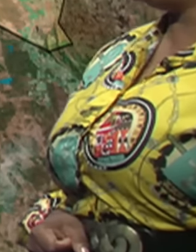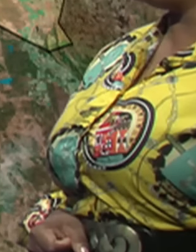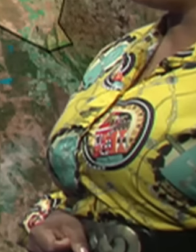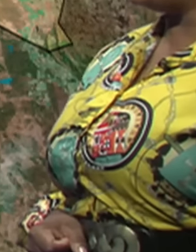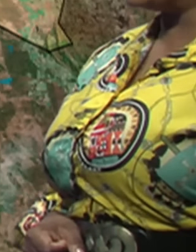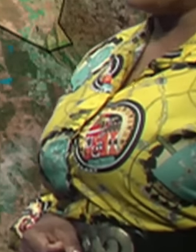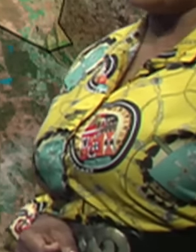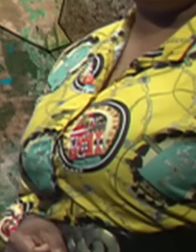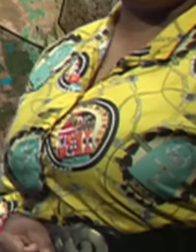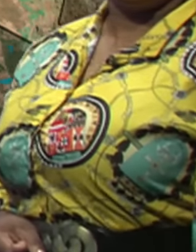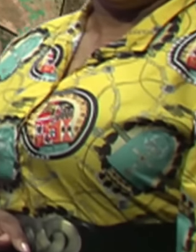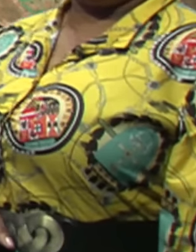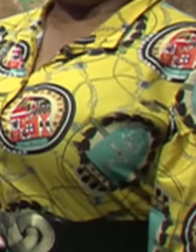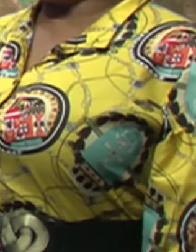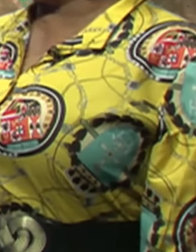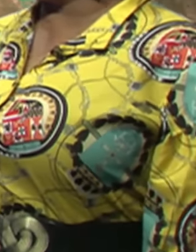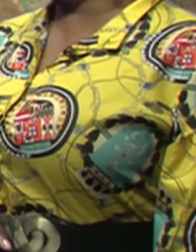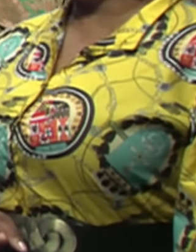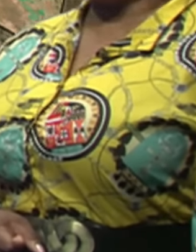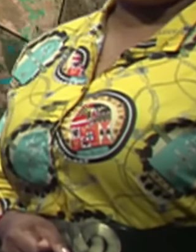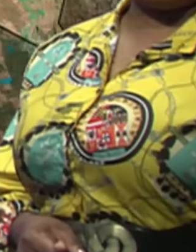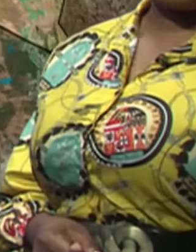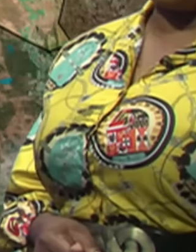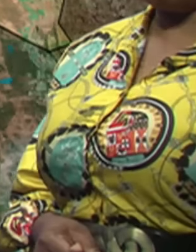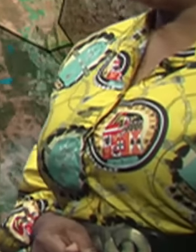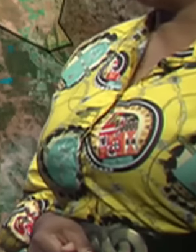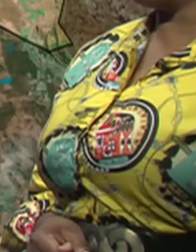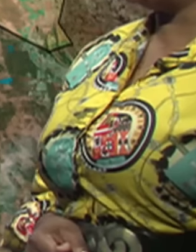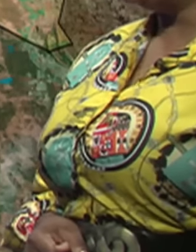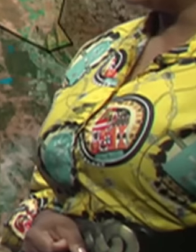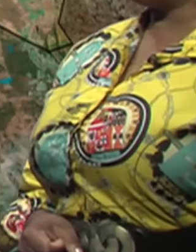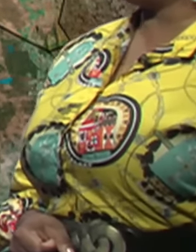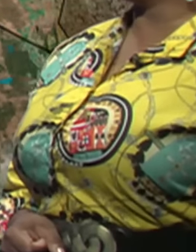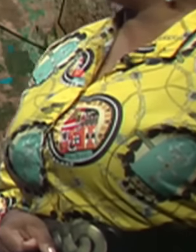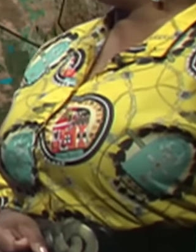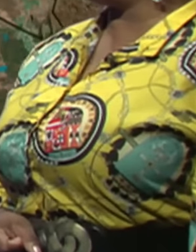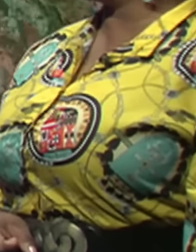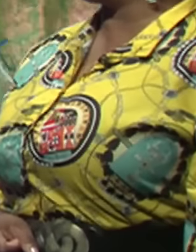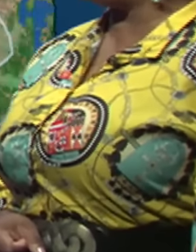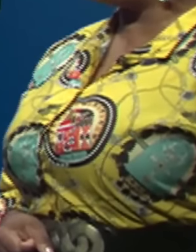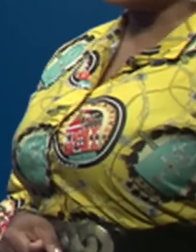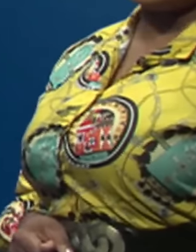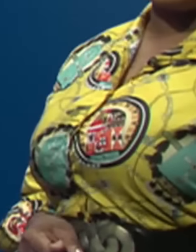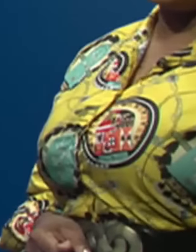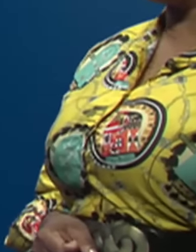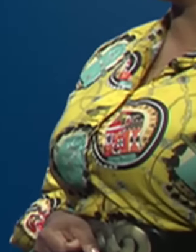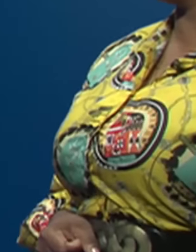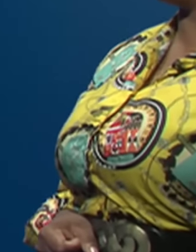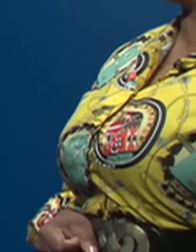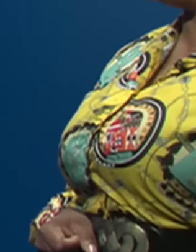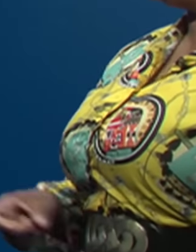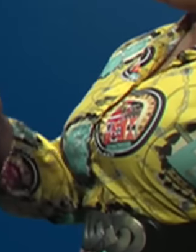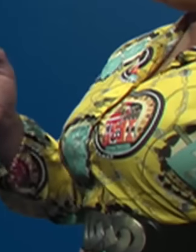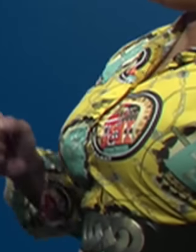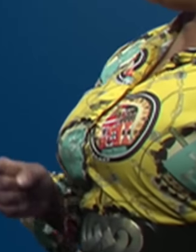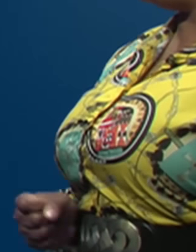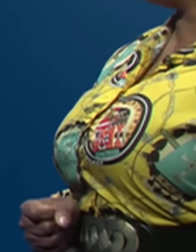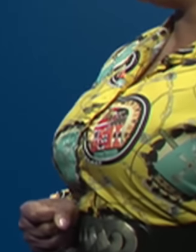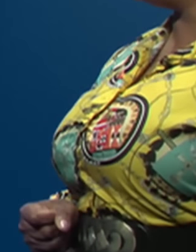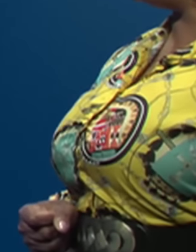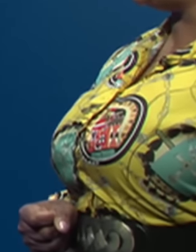go lebelela le gona go tla be go ntše go na le kgonagalo tša dipula ka tše 22 re lebelela jalo go la go Sasa go provinceng ya KwaZulu Natal le gona